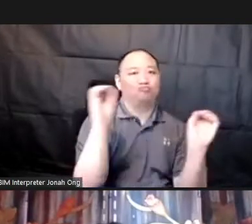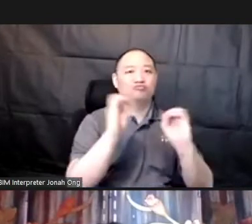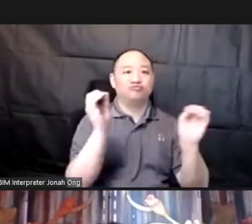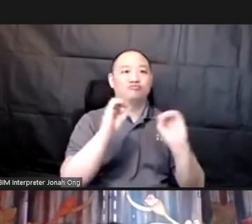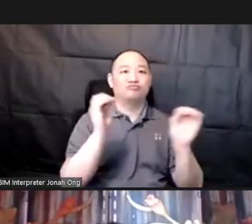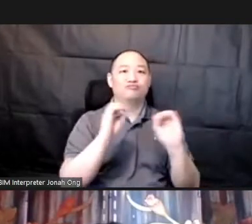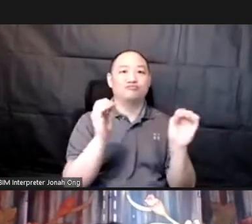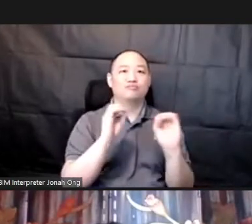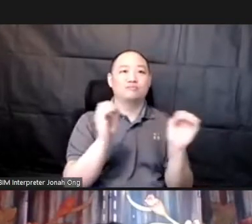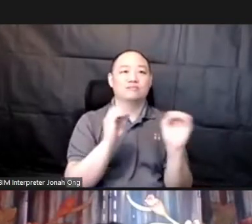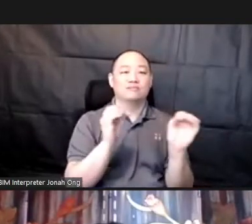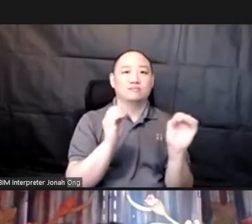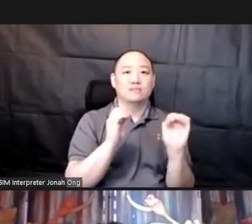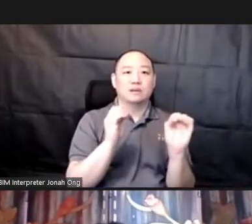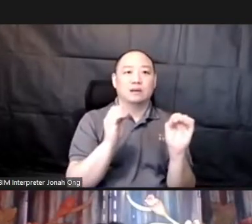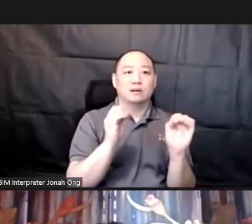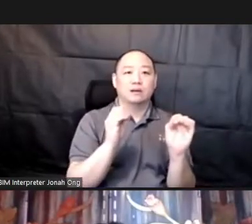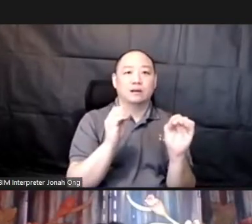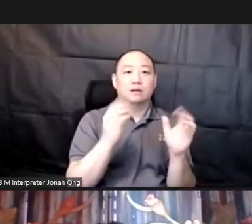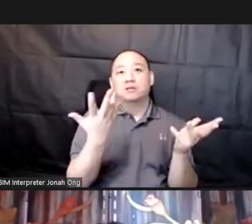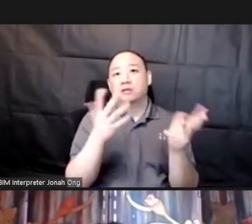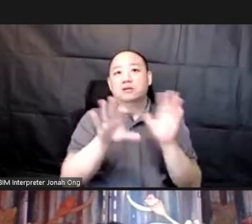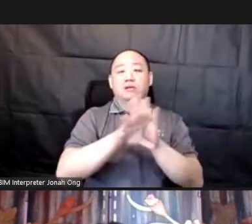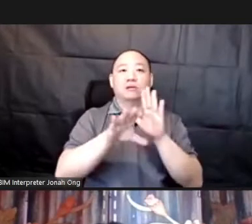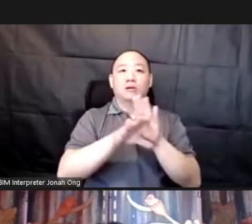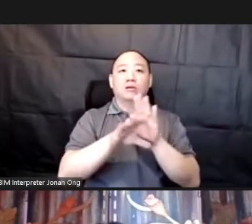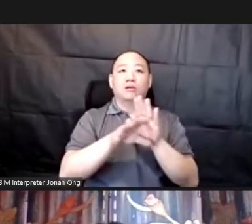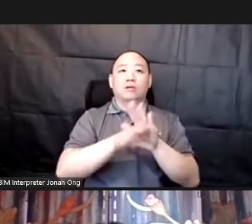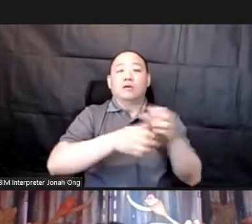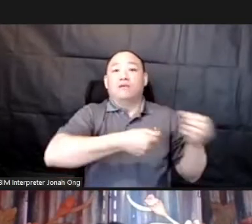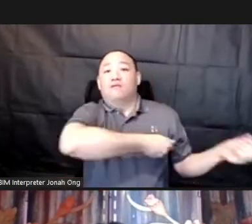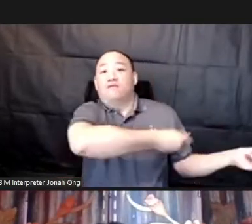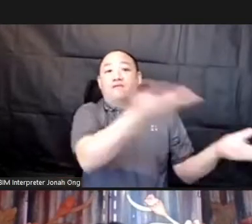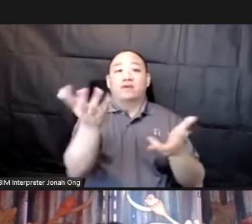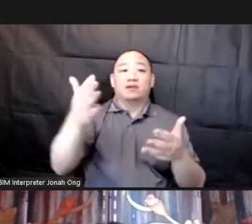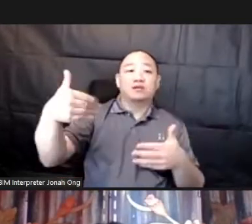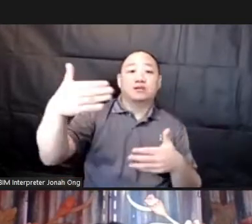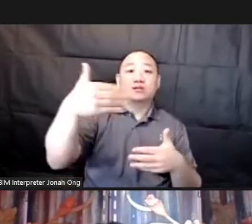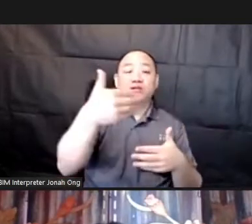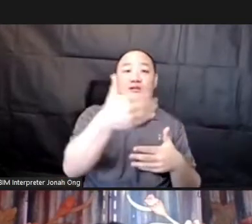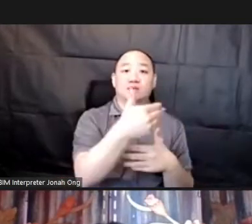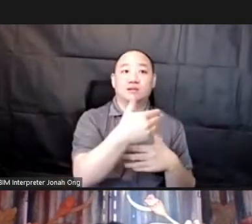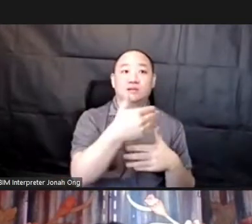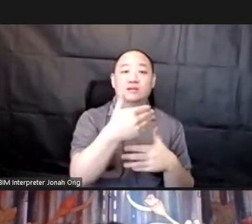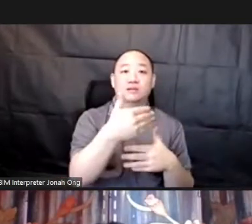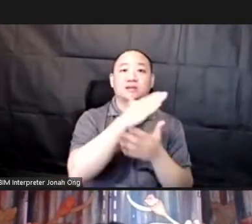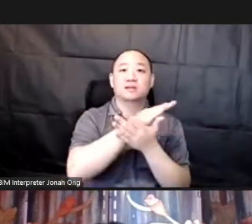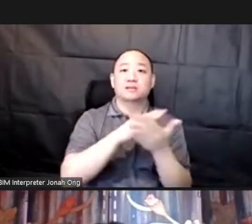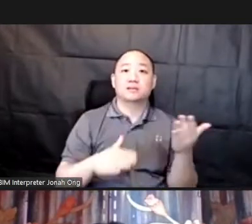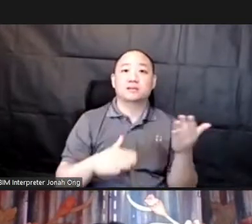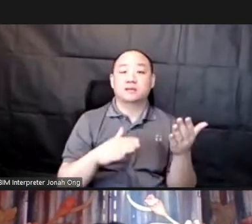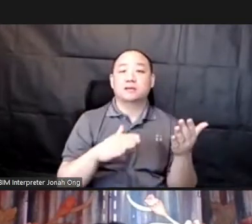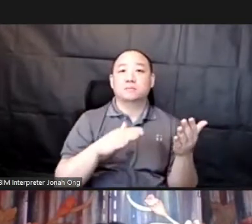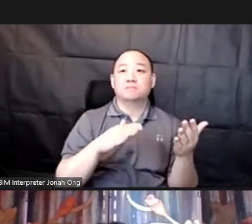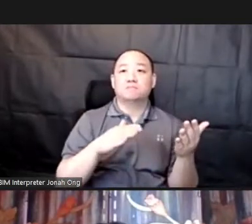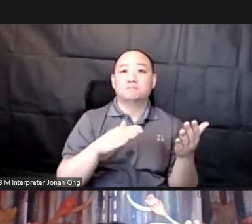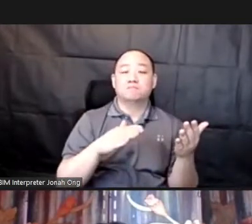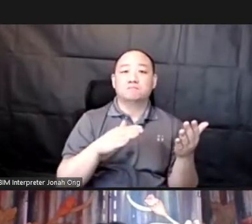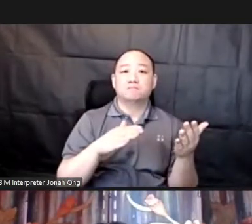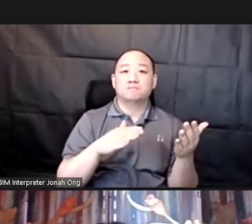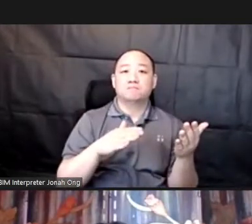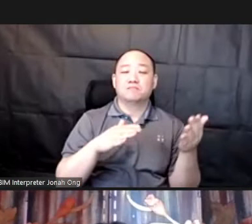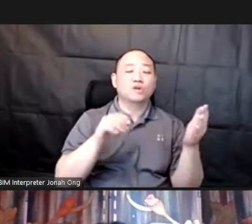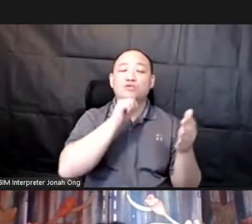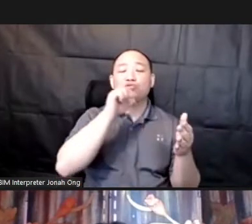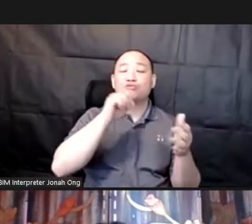fishing folks, I mean the fishermen's community. And unfortunately, the policymaker didn't focus it. But I would